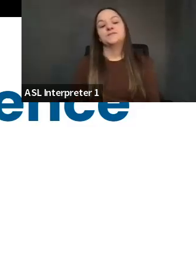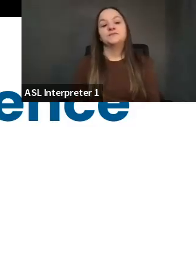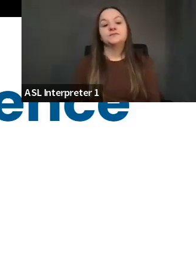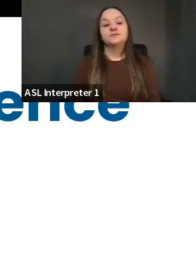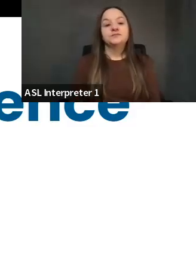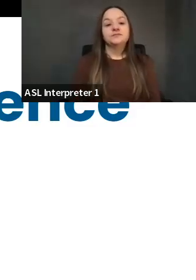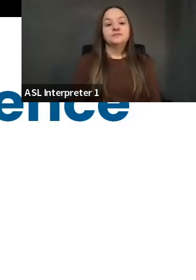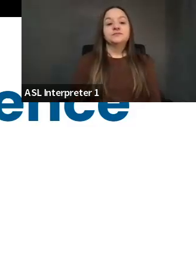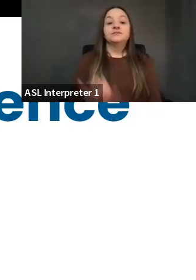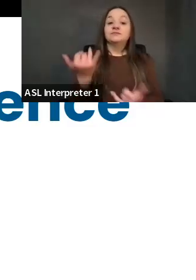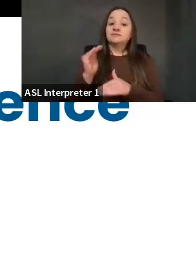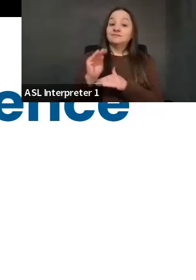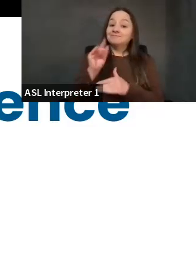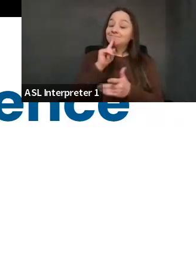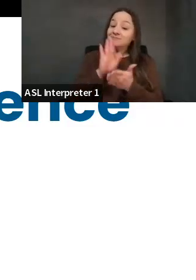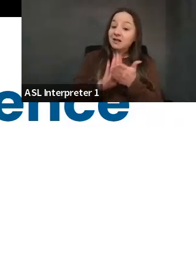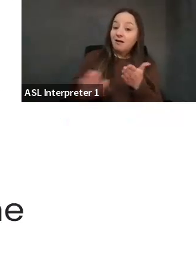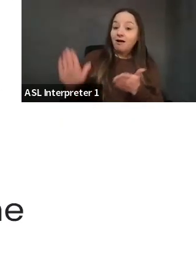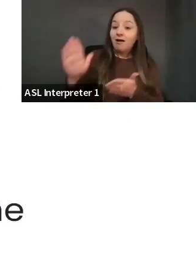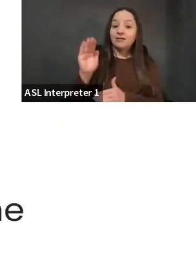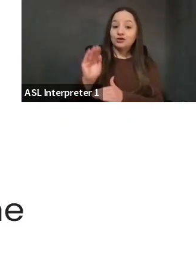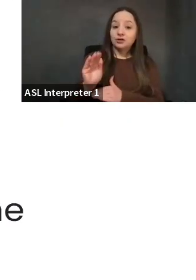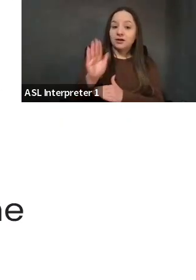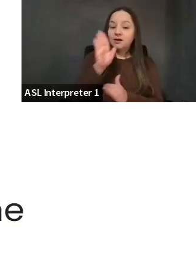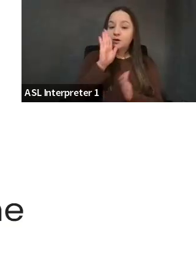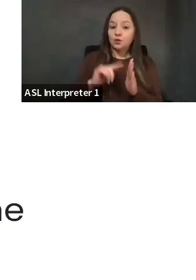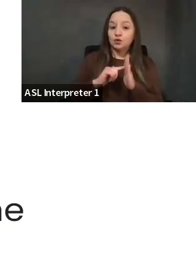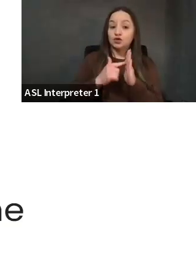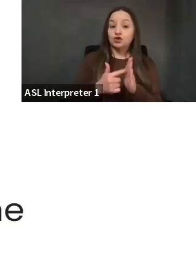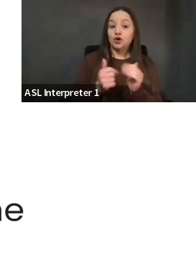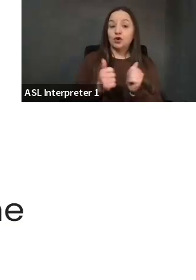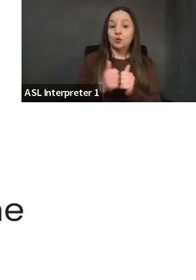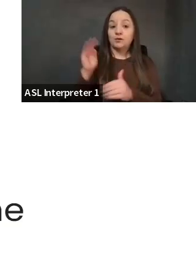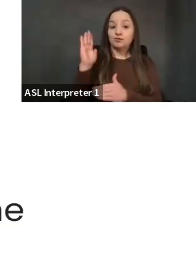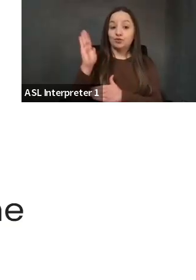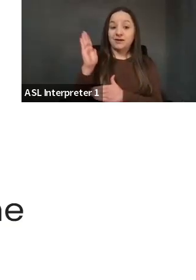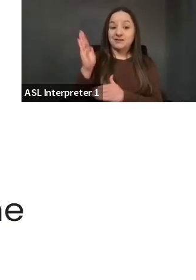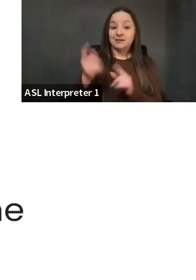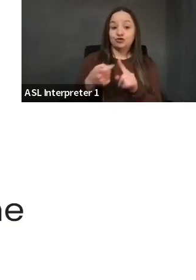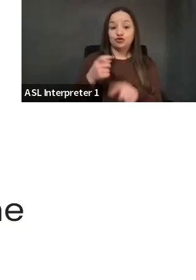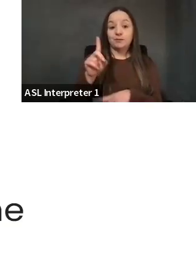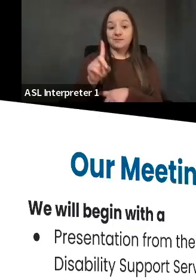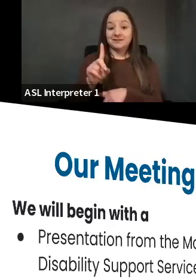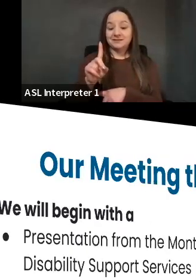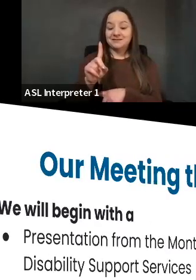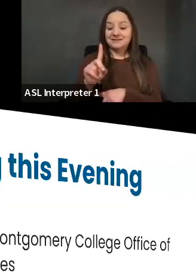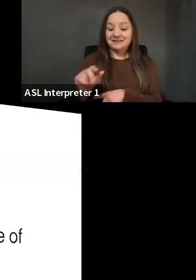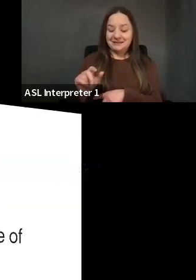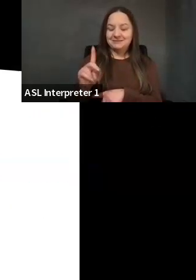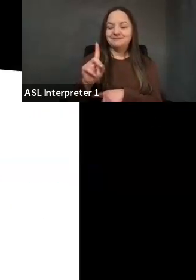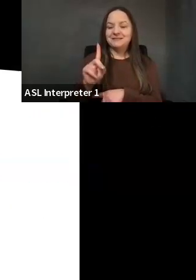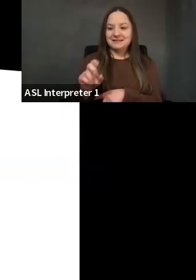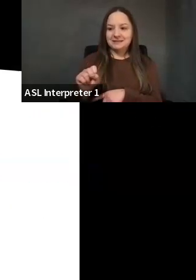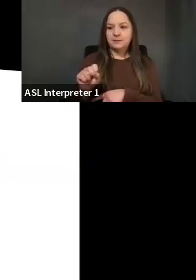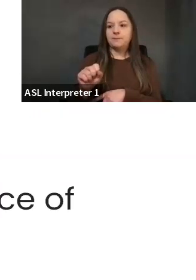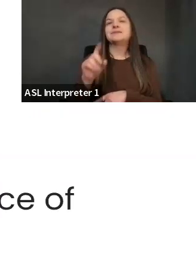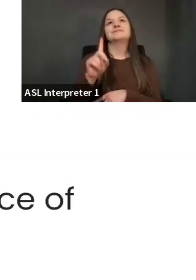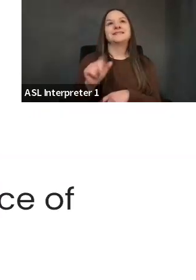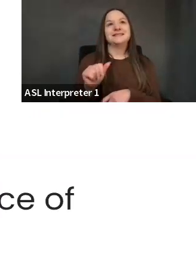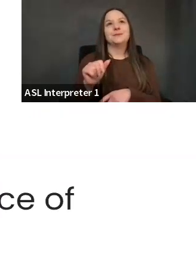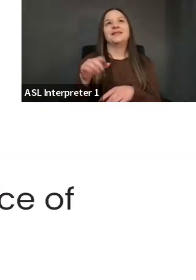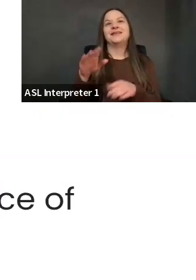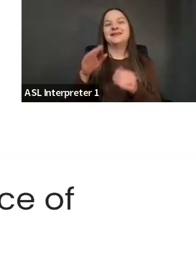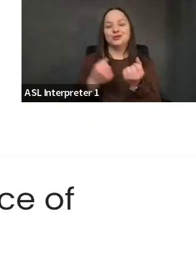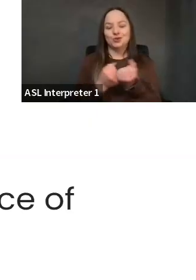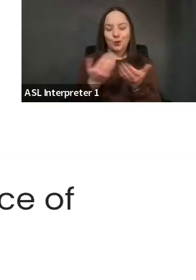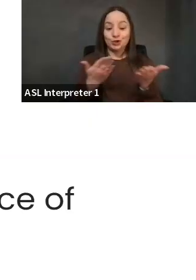evening is college night. We will start off with a presentation from Disability Support Services at Montgomery College. And then we